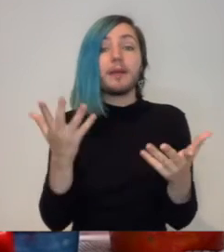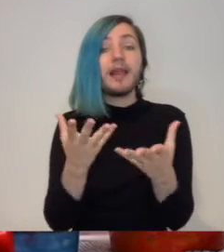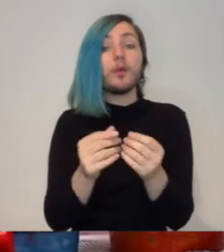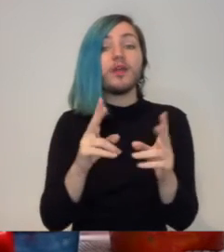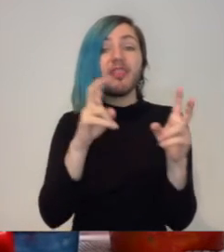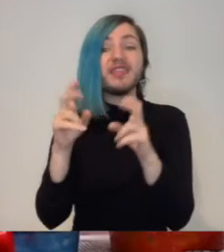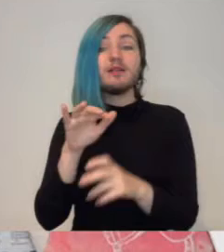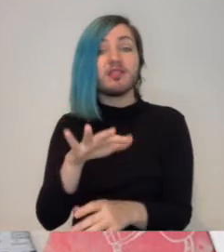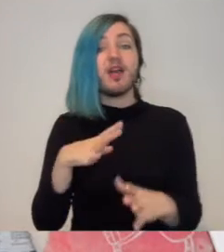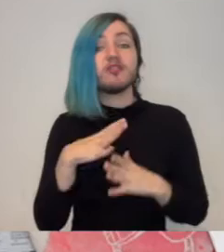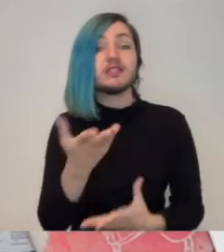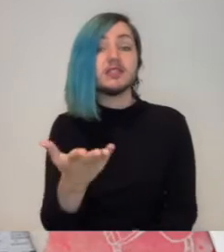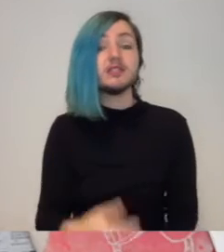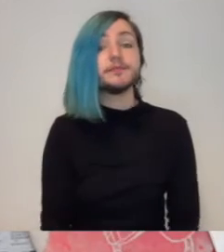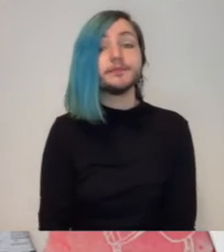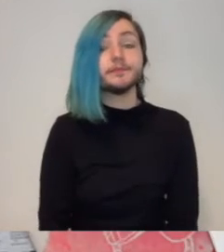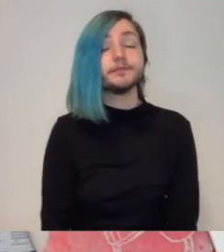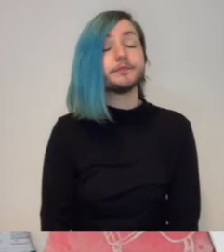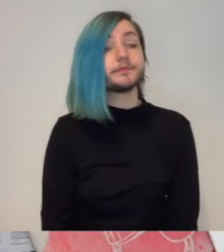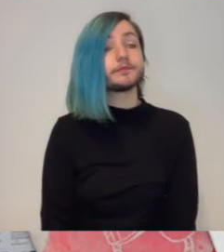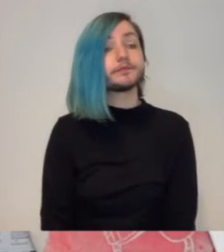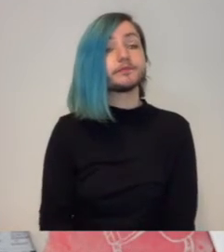you already have.